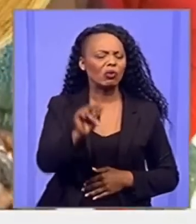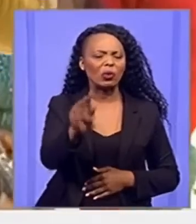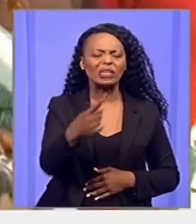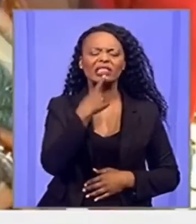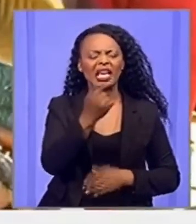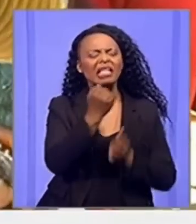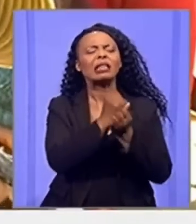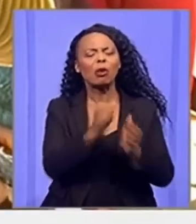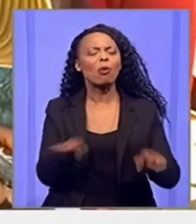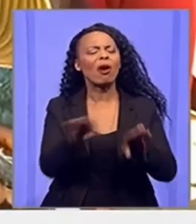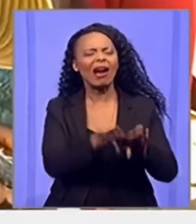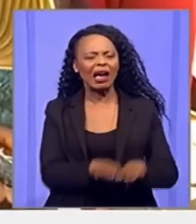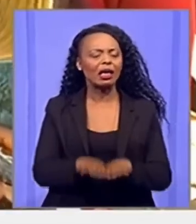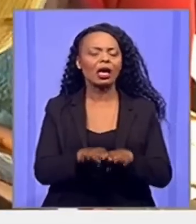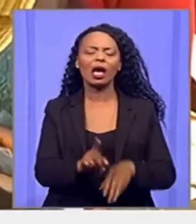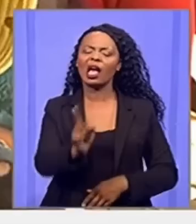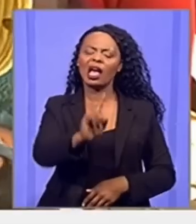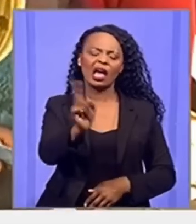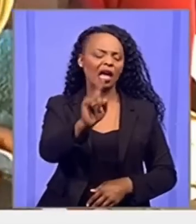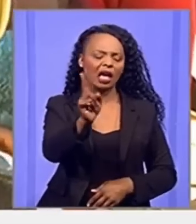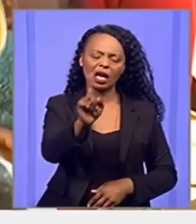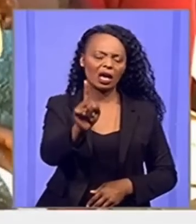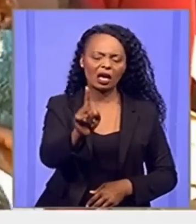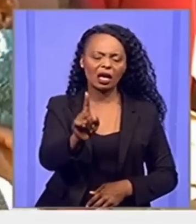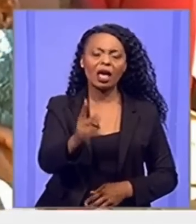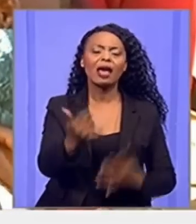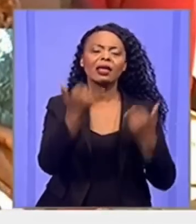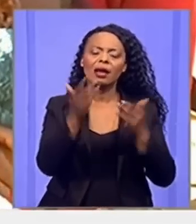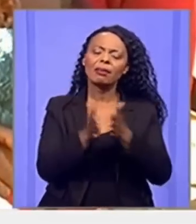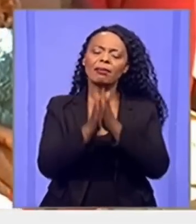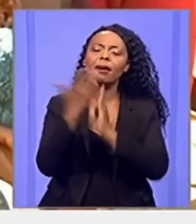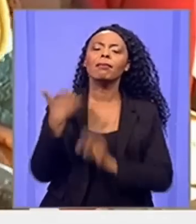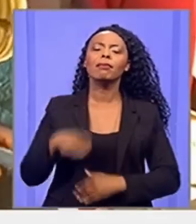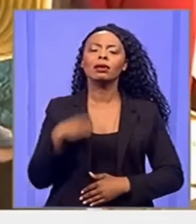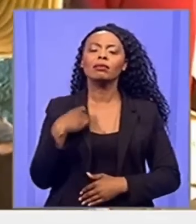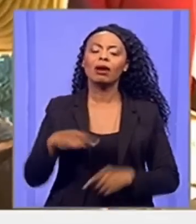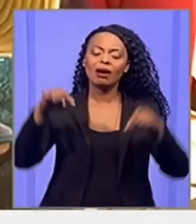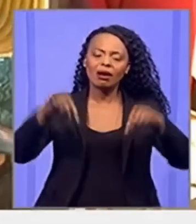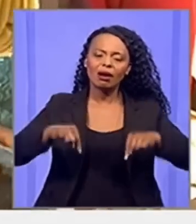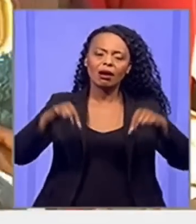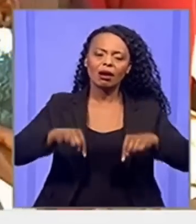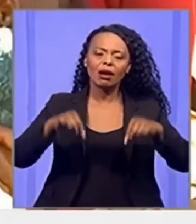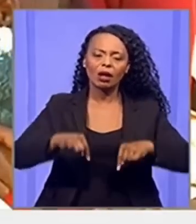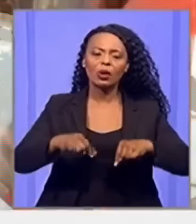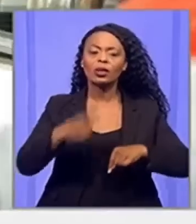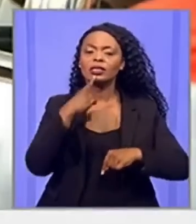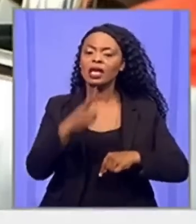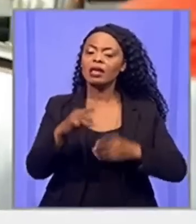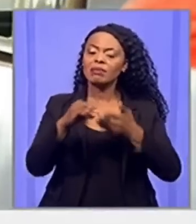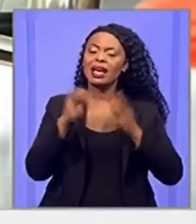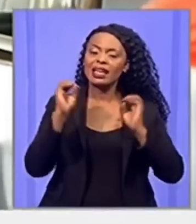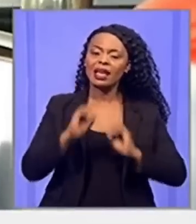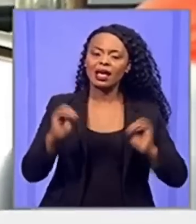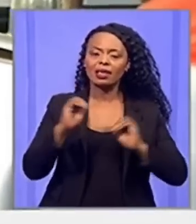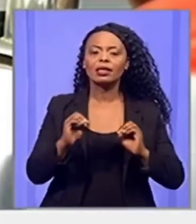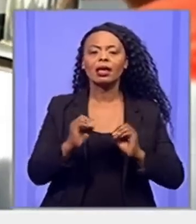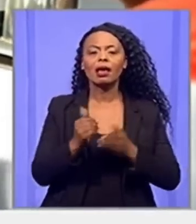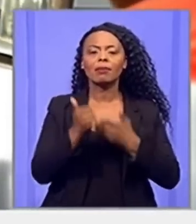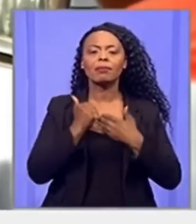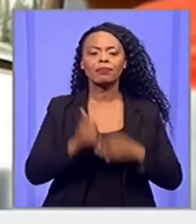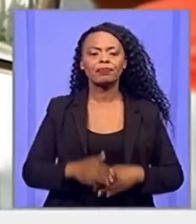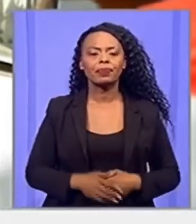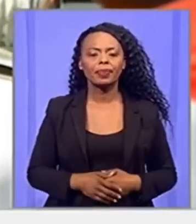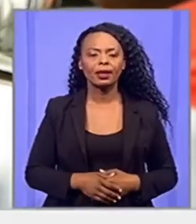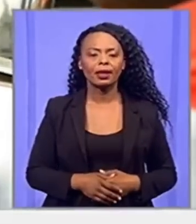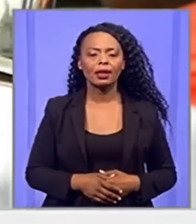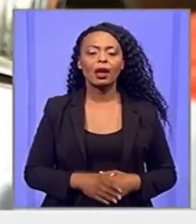a e kgonege re a le kgopela ba mmasepala le kgone ka re le regala re swarela selo le fa baagi ba begile